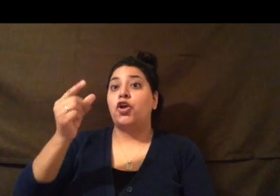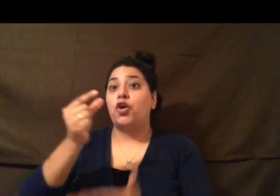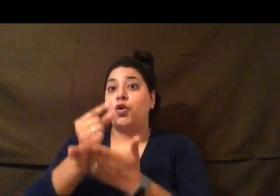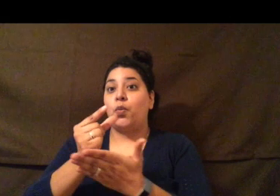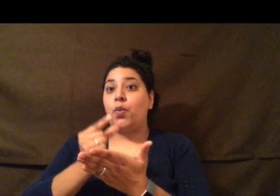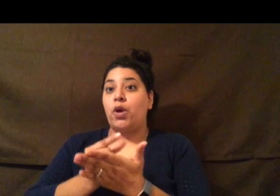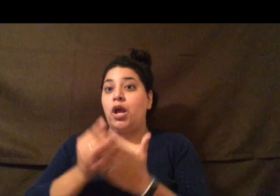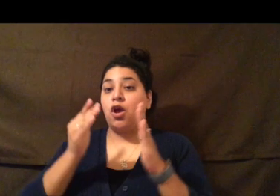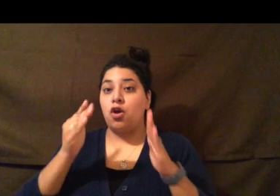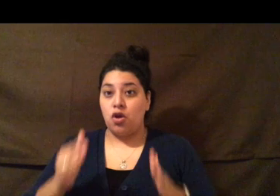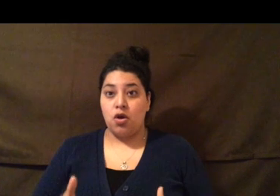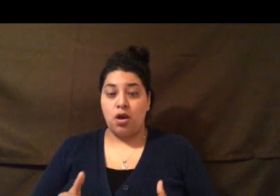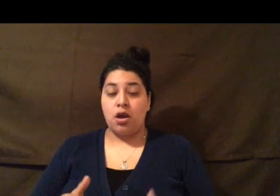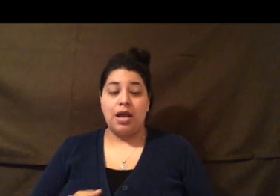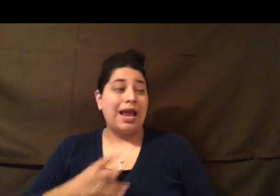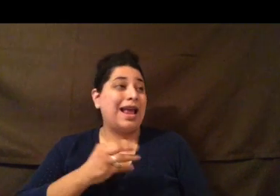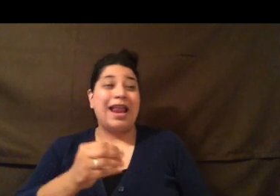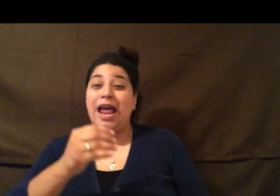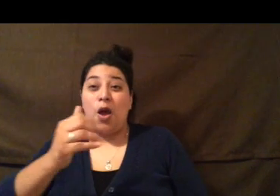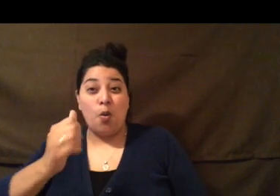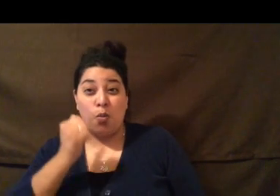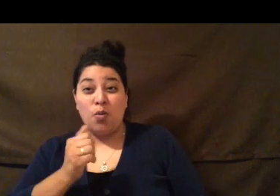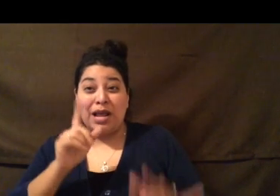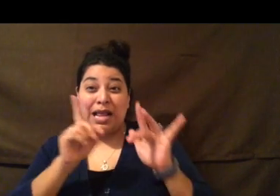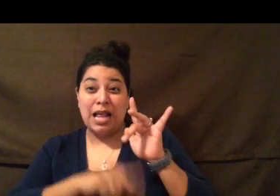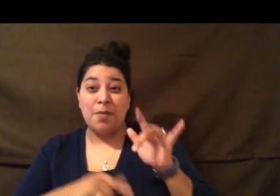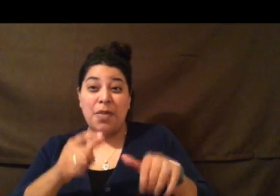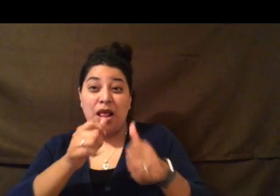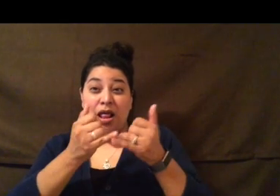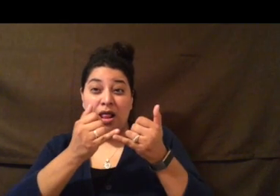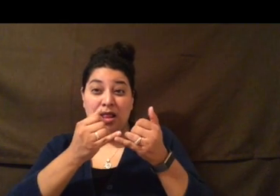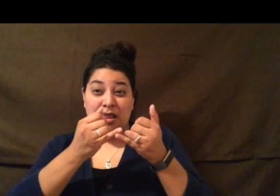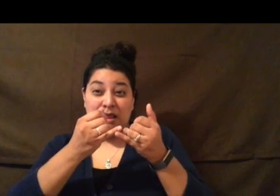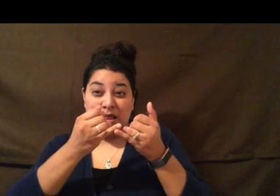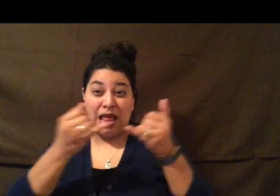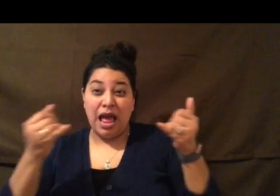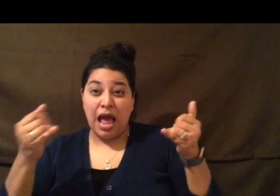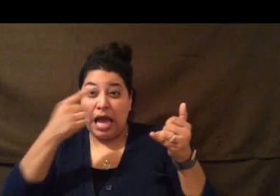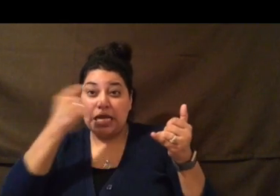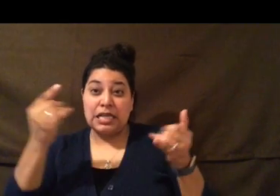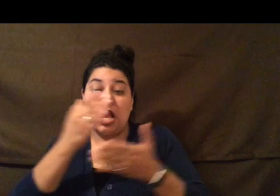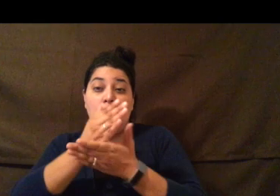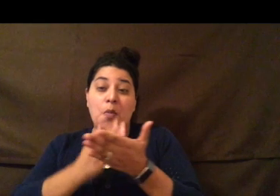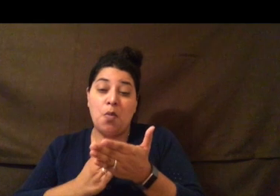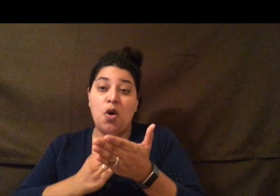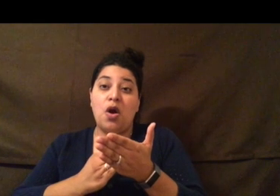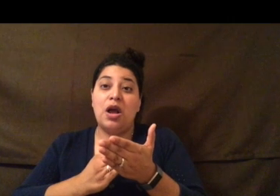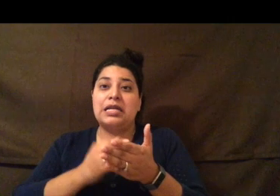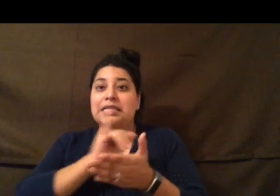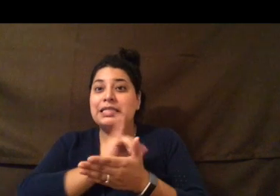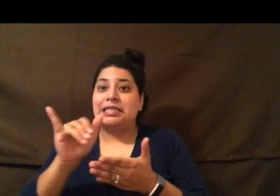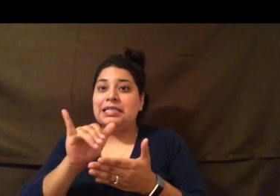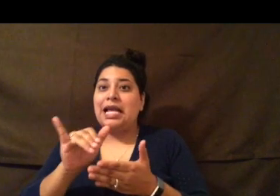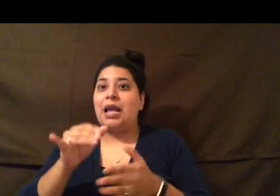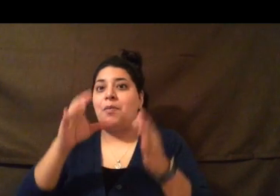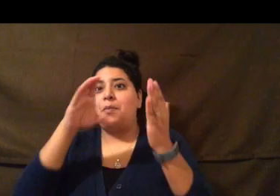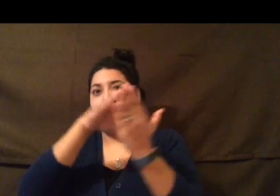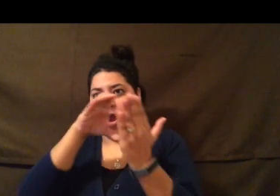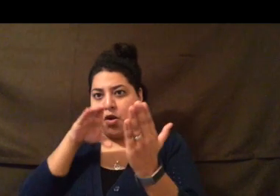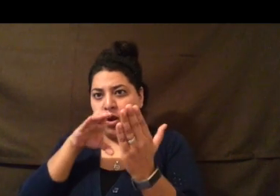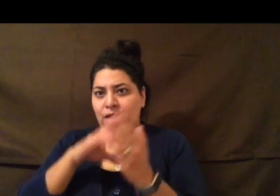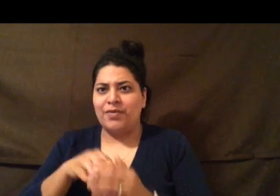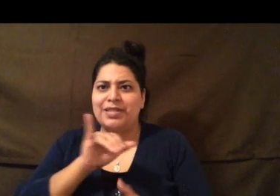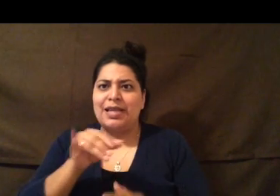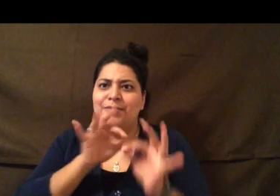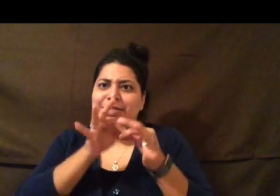a third grader. And I'm not going to skip a line there because this is part of the same thing, the